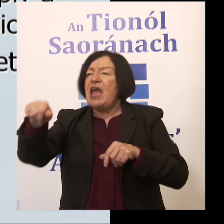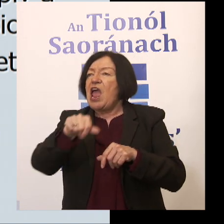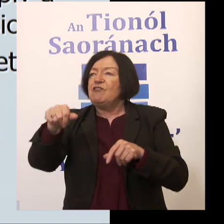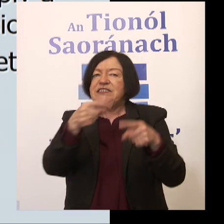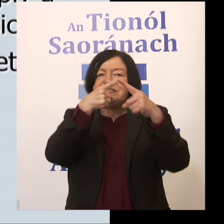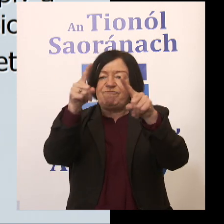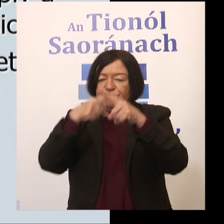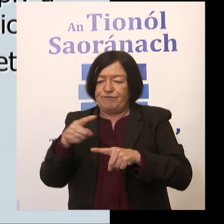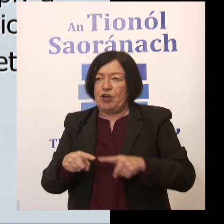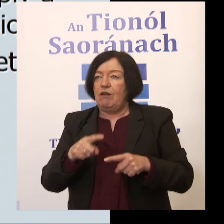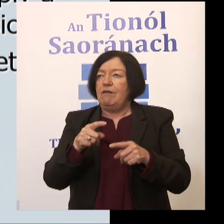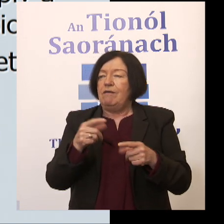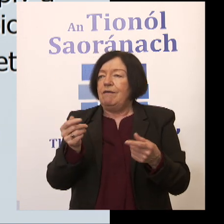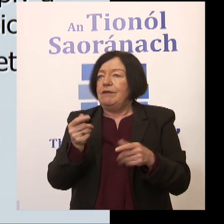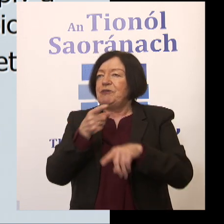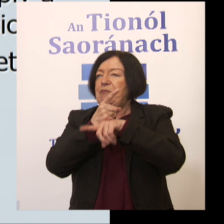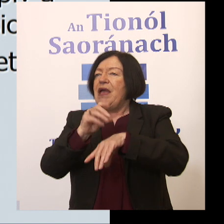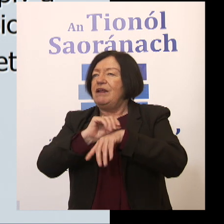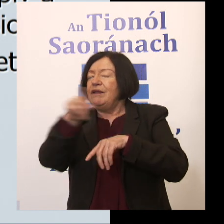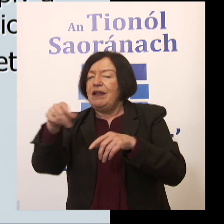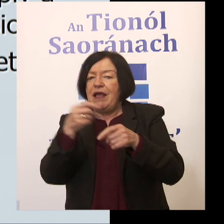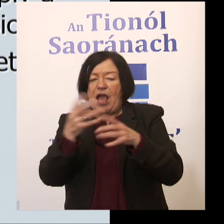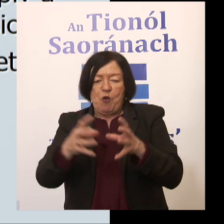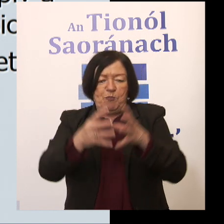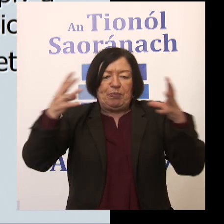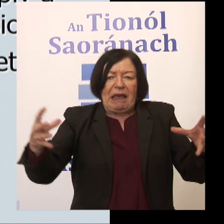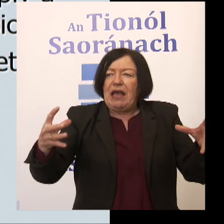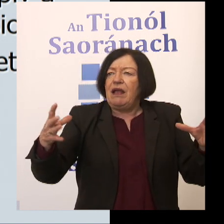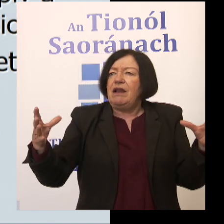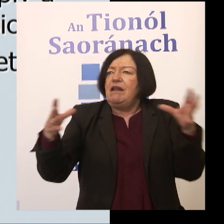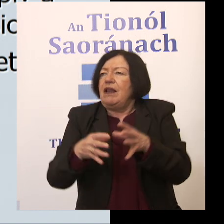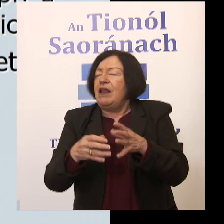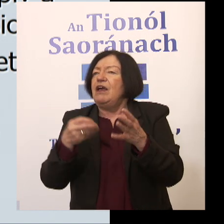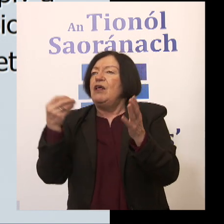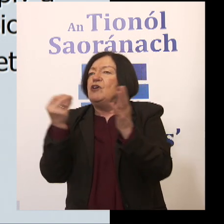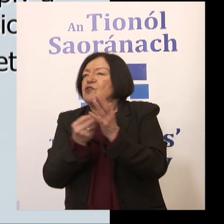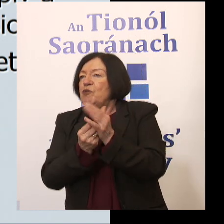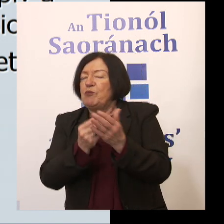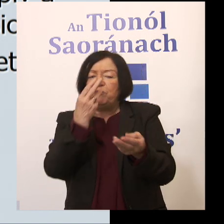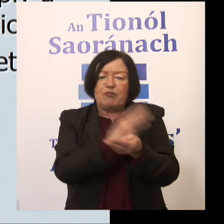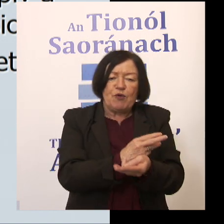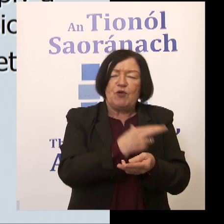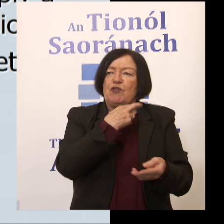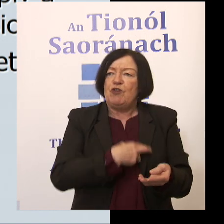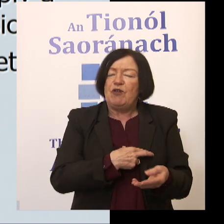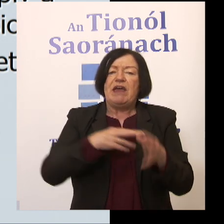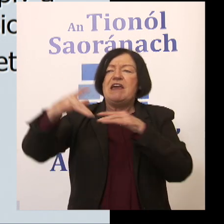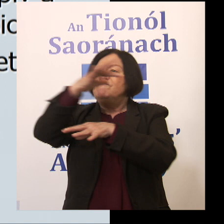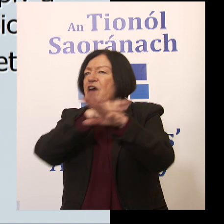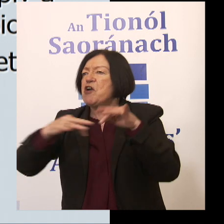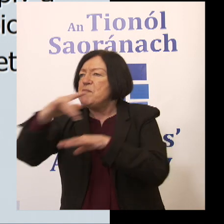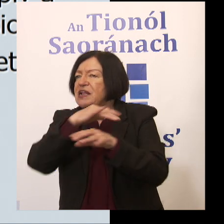differ according to population levels, population densities, socioeconomic profiles, environmental